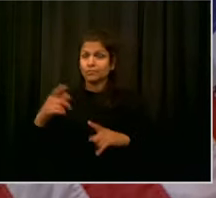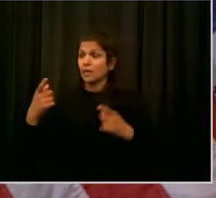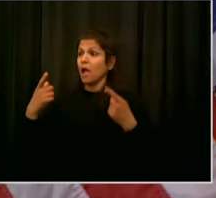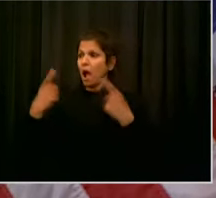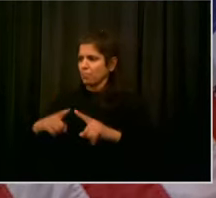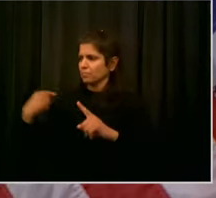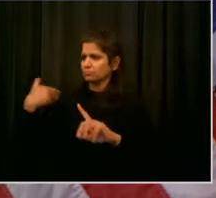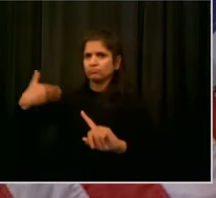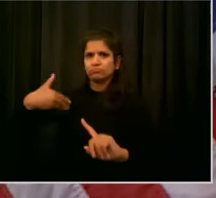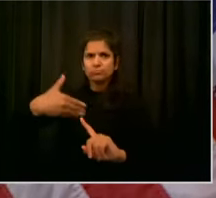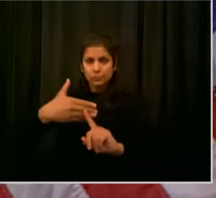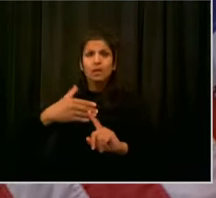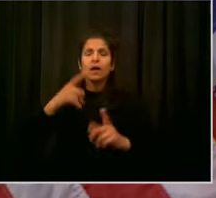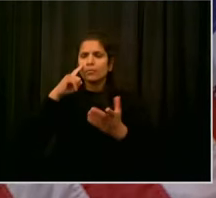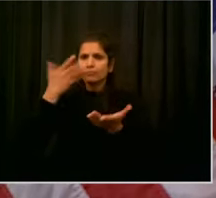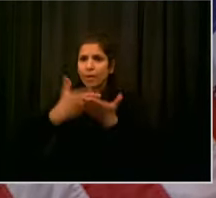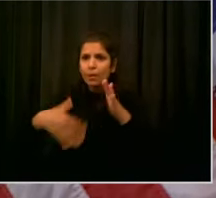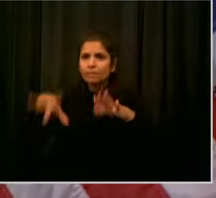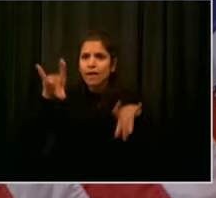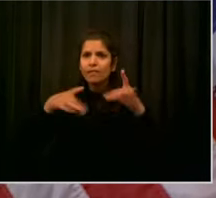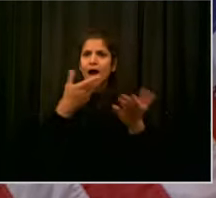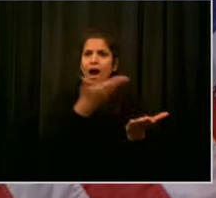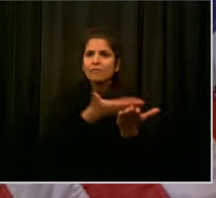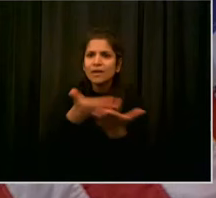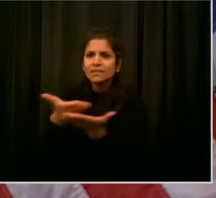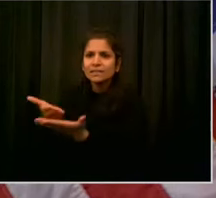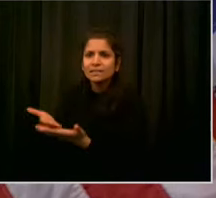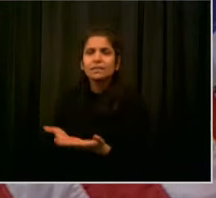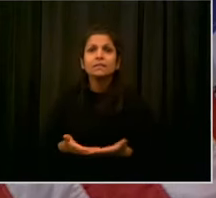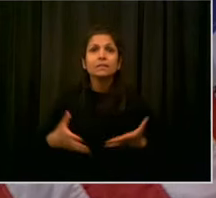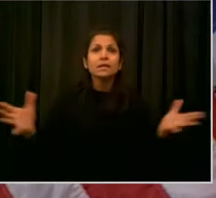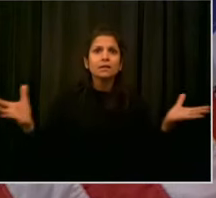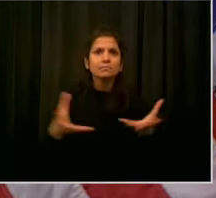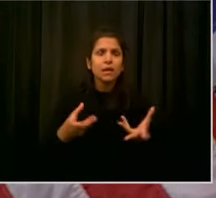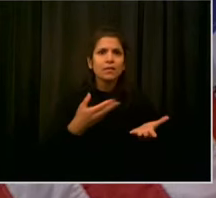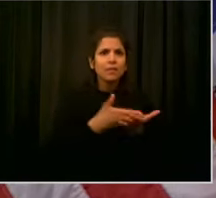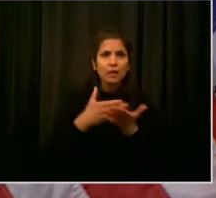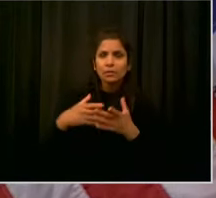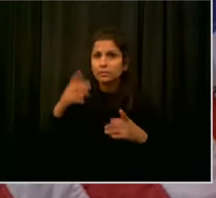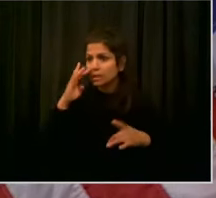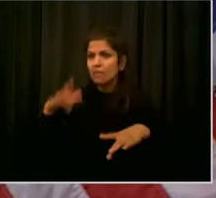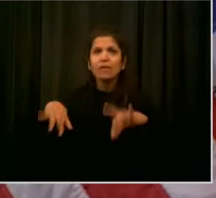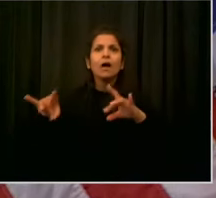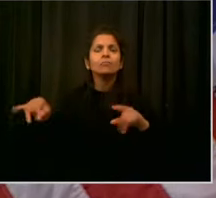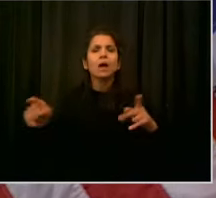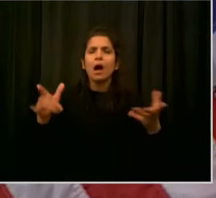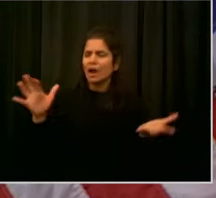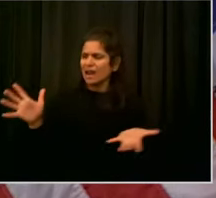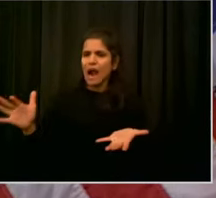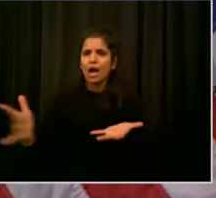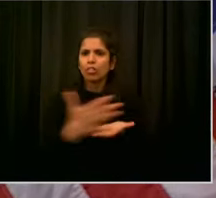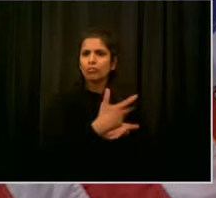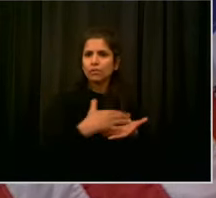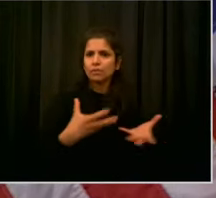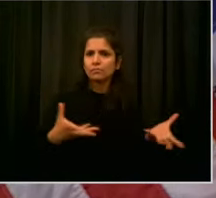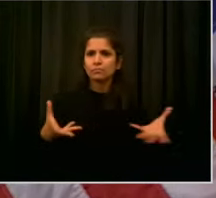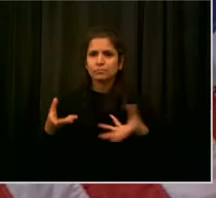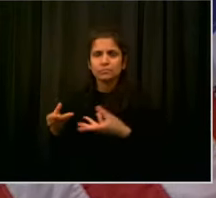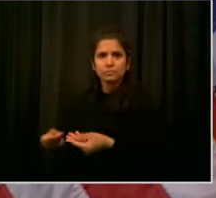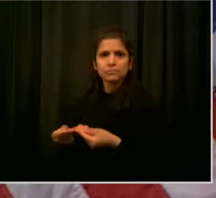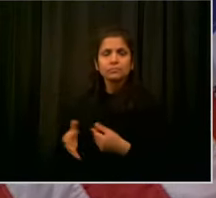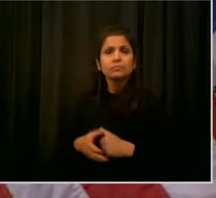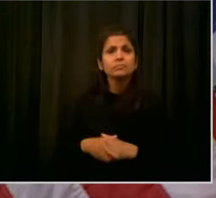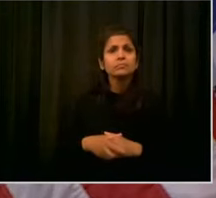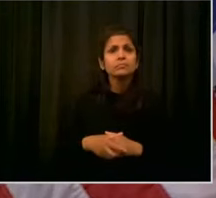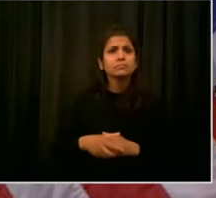issues. But unquestionably, we are seeing an organized effort to create violence that it does not